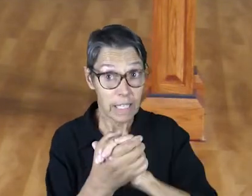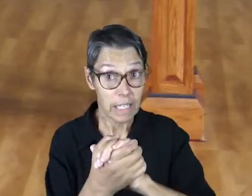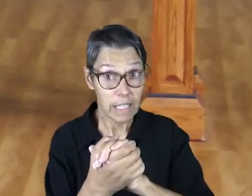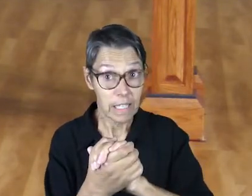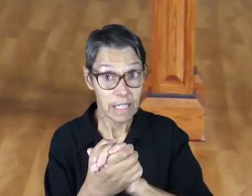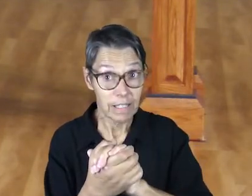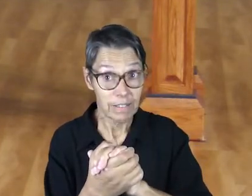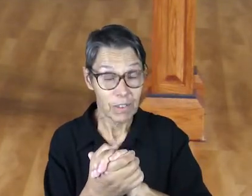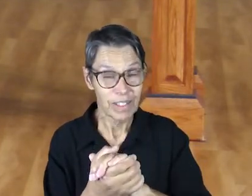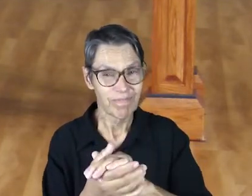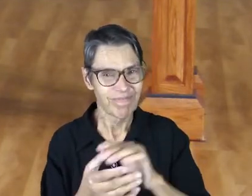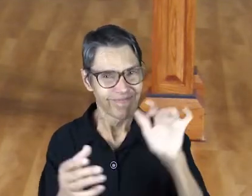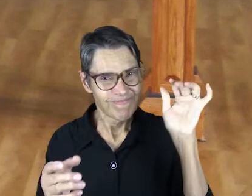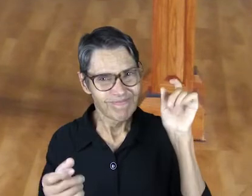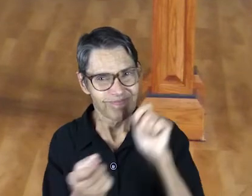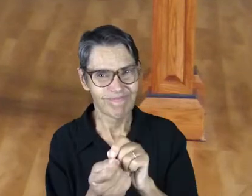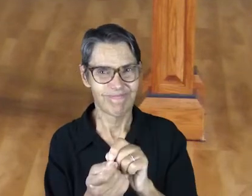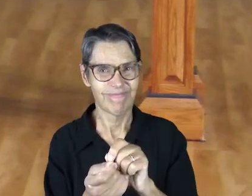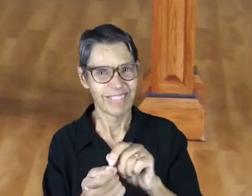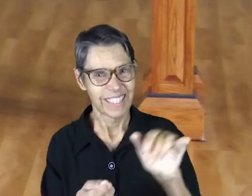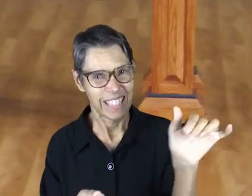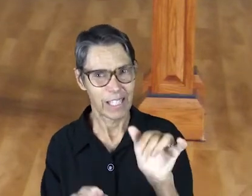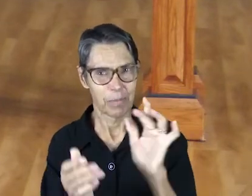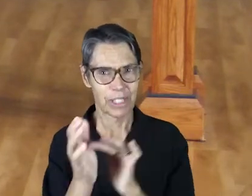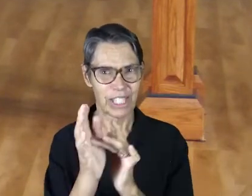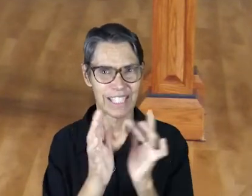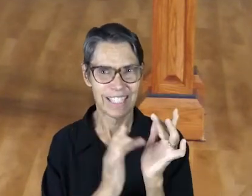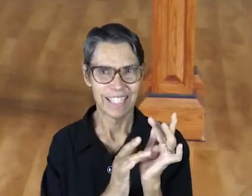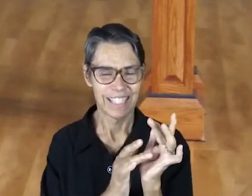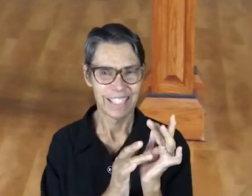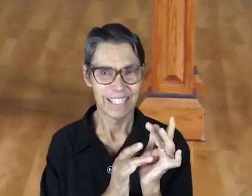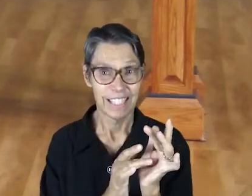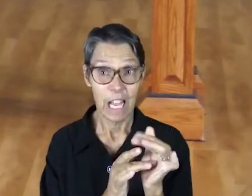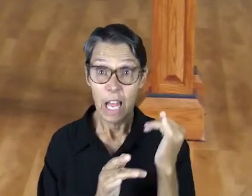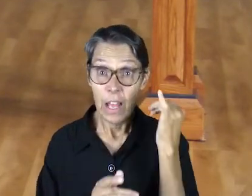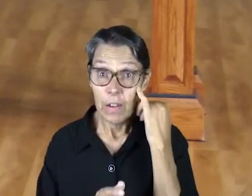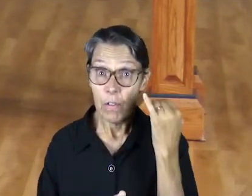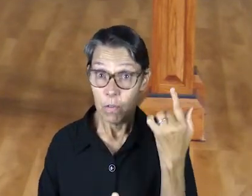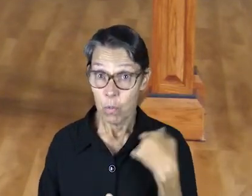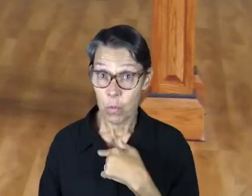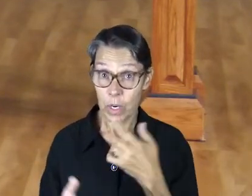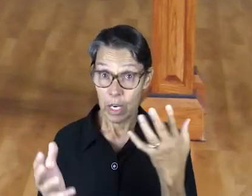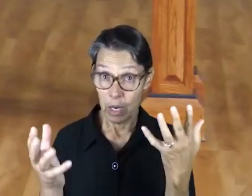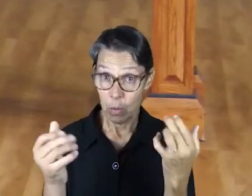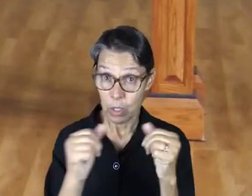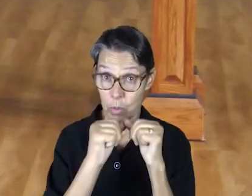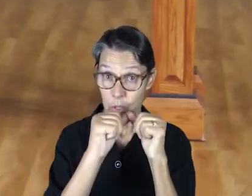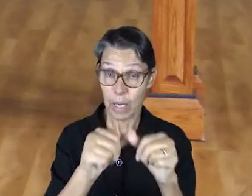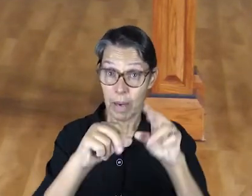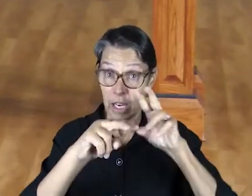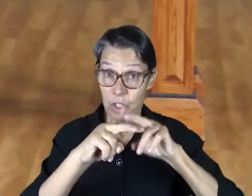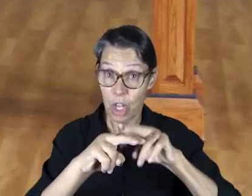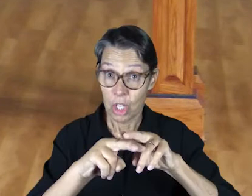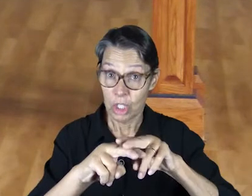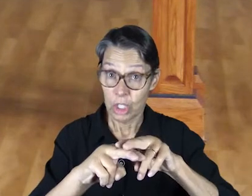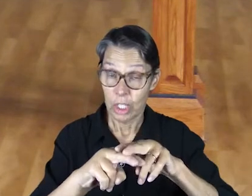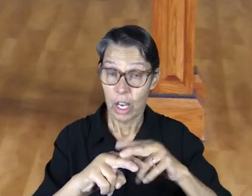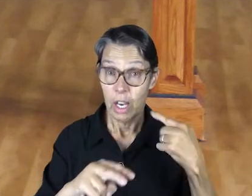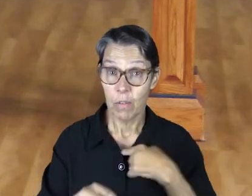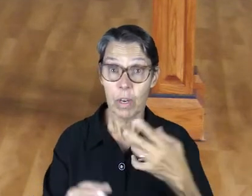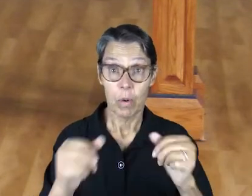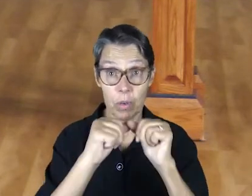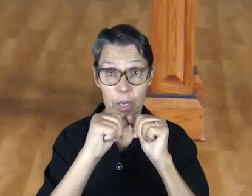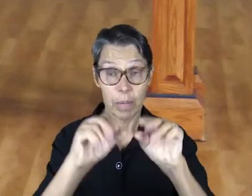what Jesus says. That if we will remain salt, if we will remain light, if we will